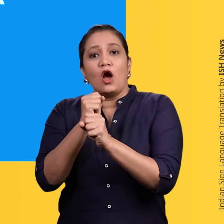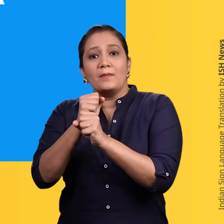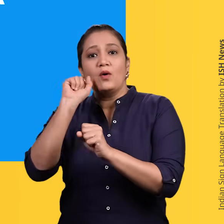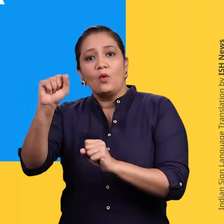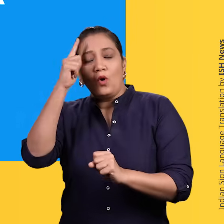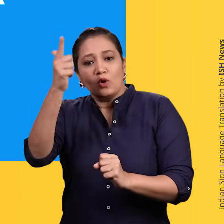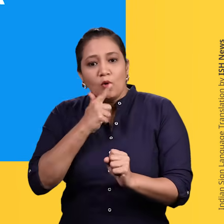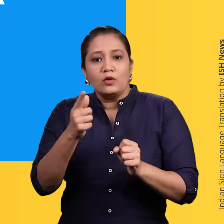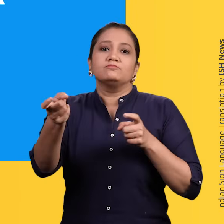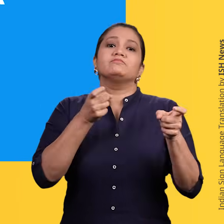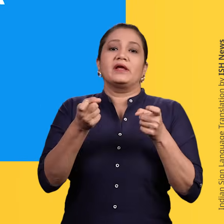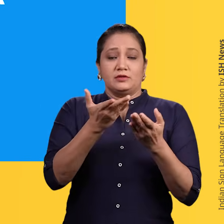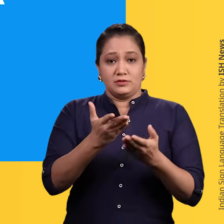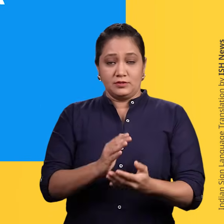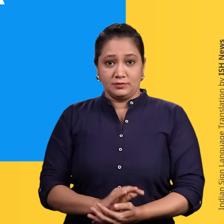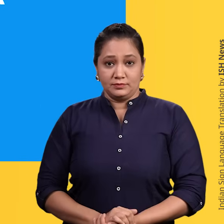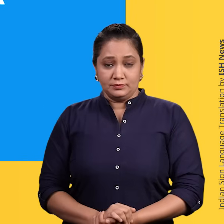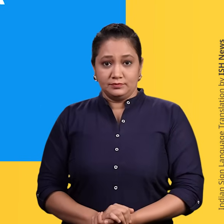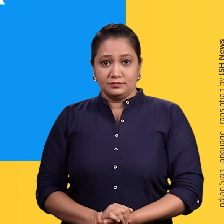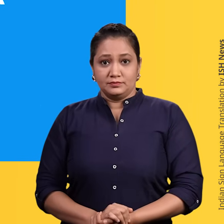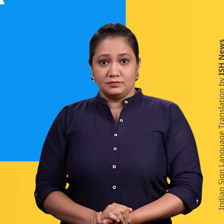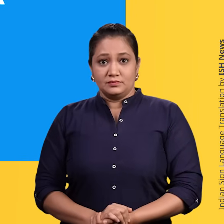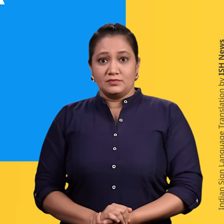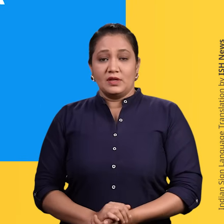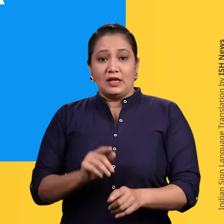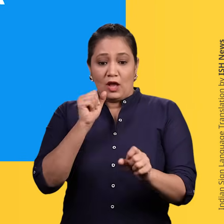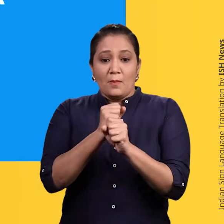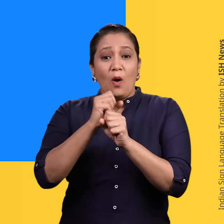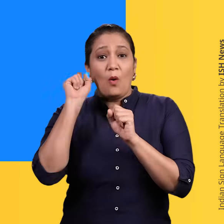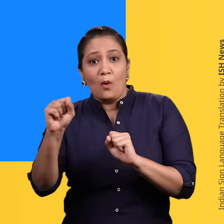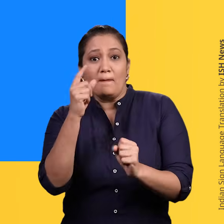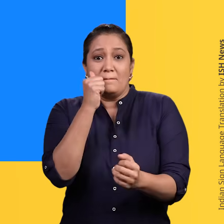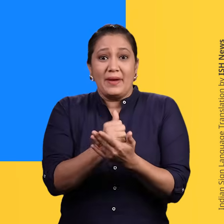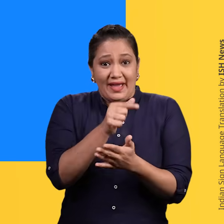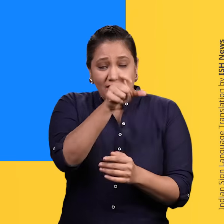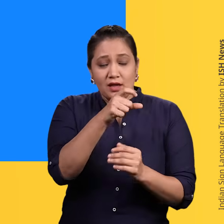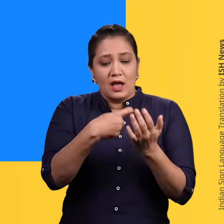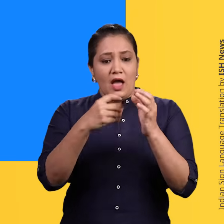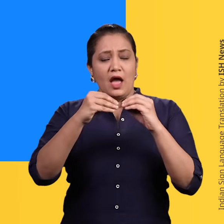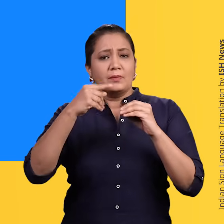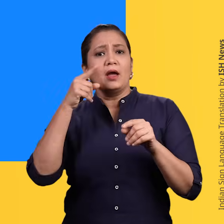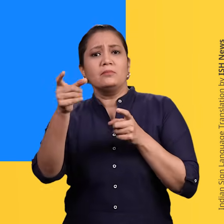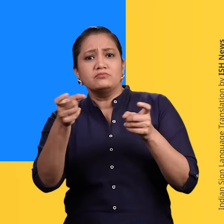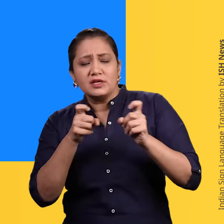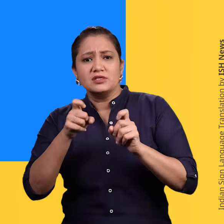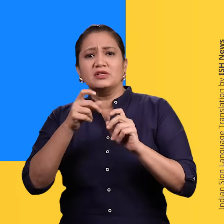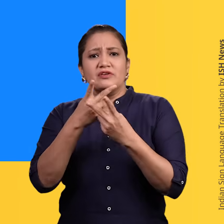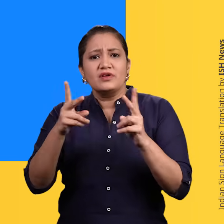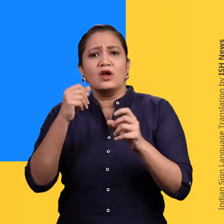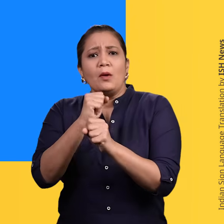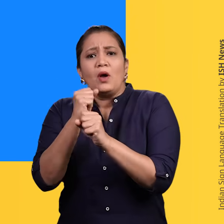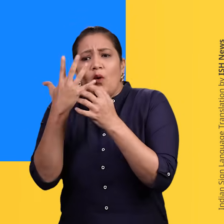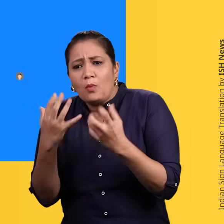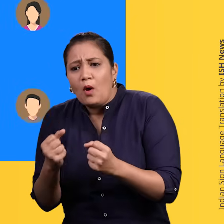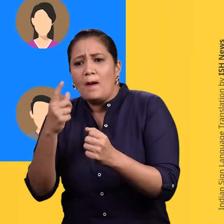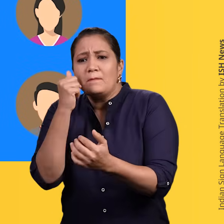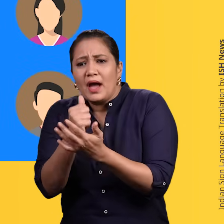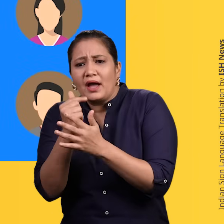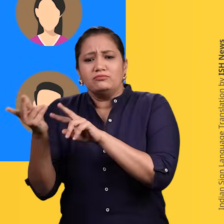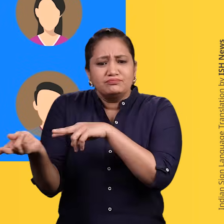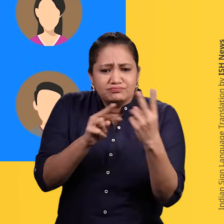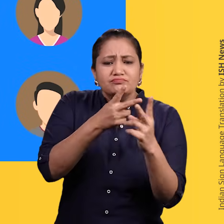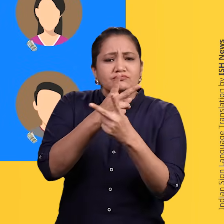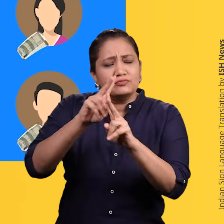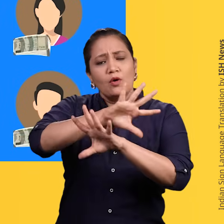Banker and debt manager to the government. As a banker to the government, RBI manages the